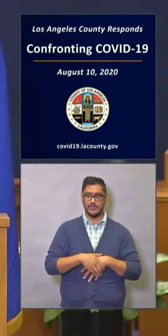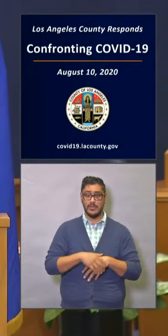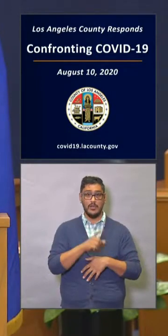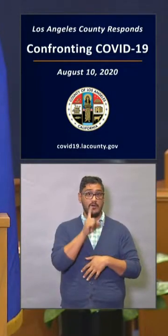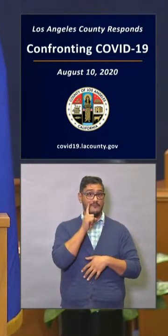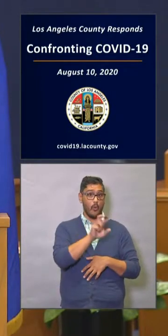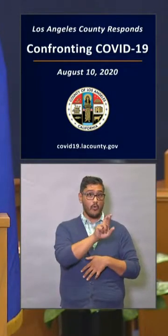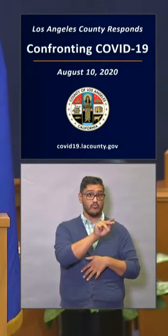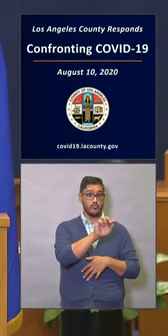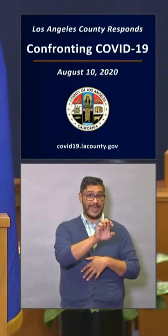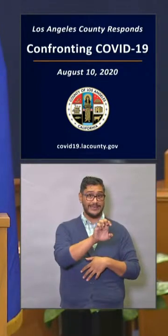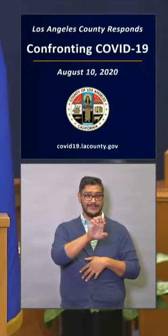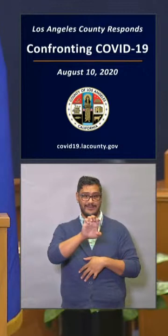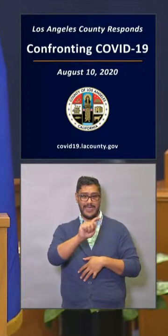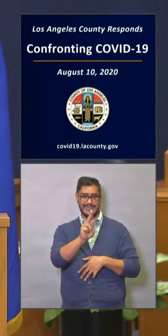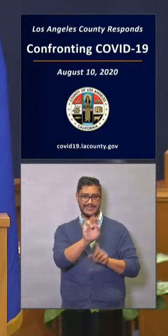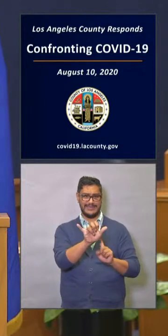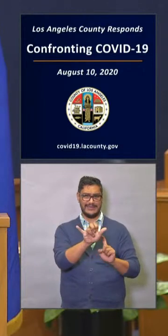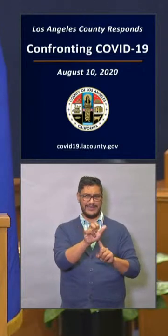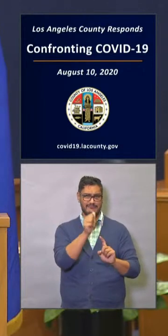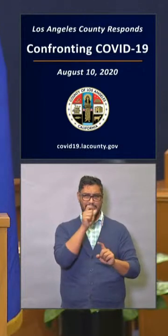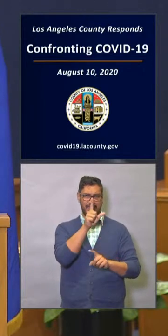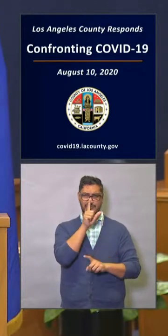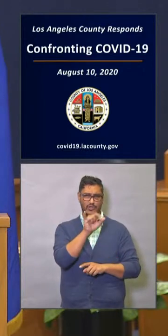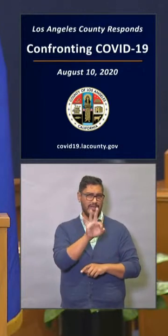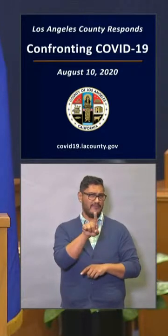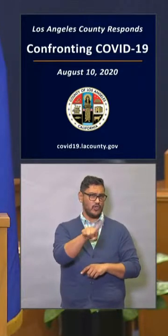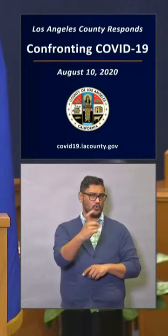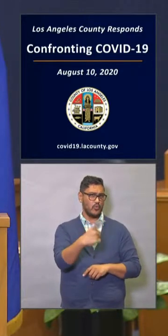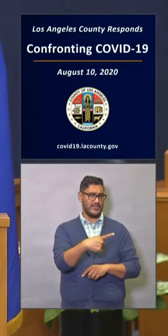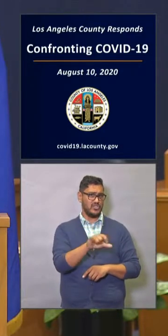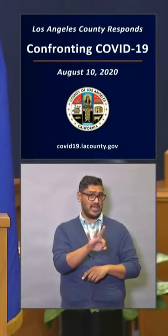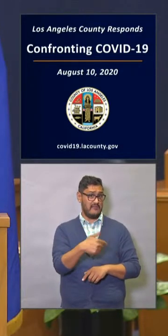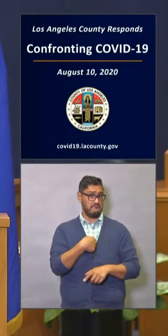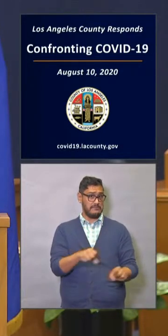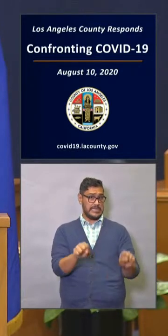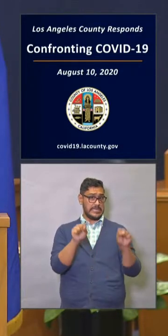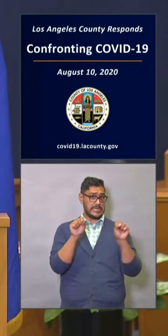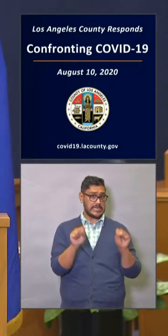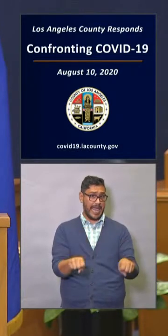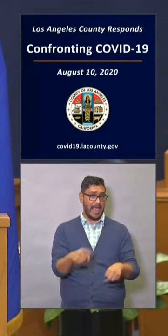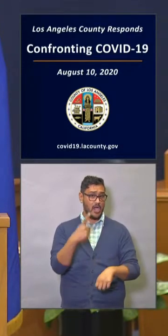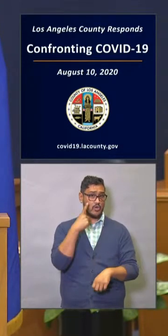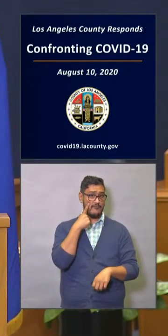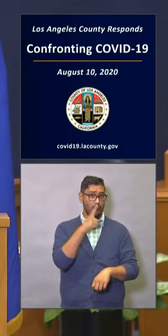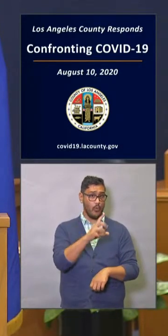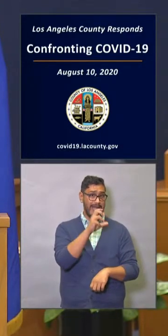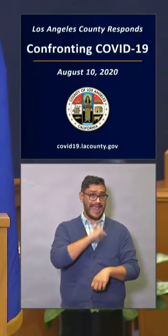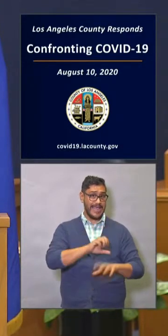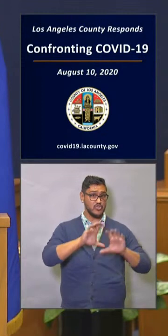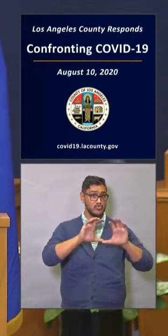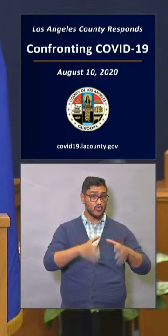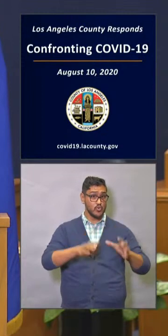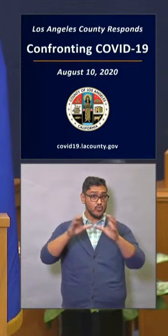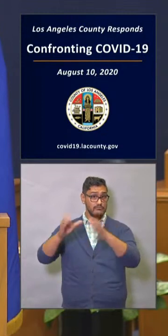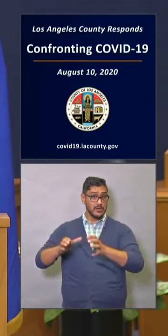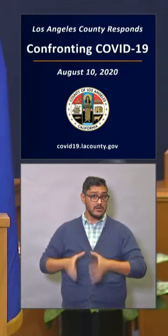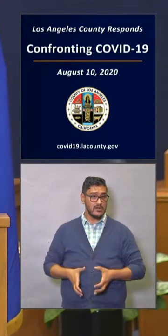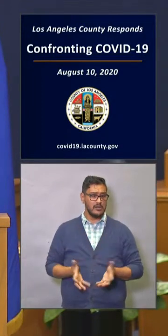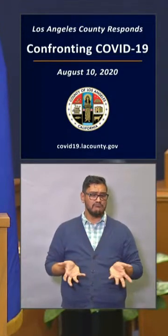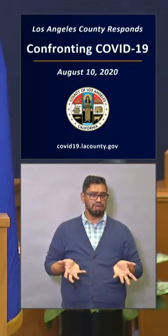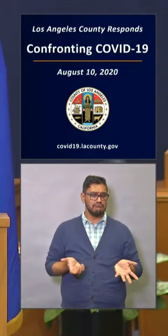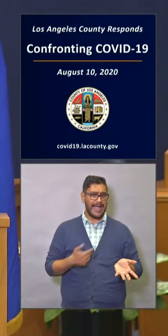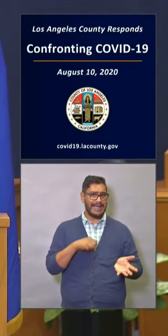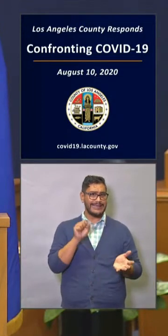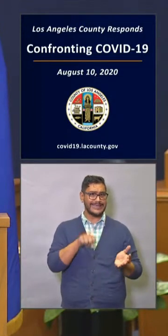and ethnicity, I don't know if what you were asking is, can I do that by age group? And we